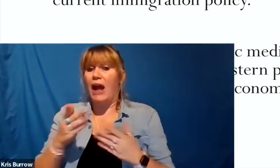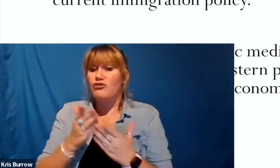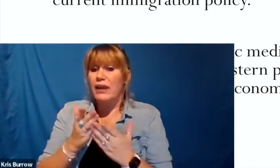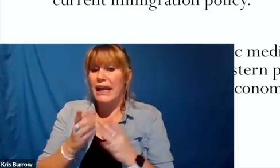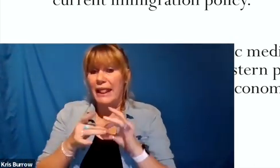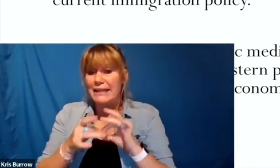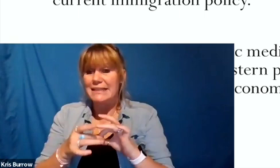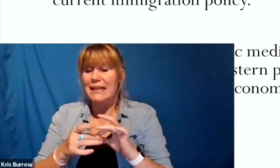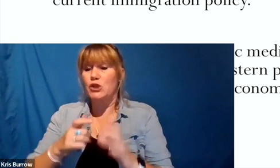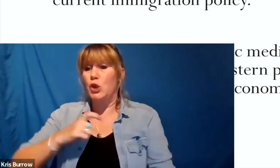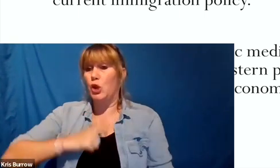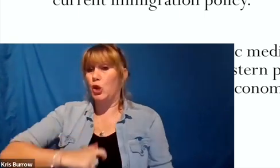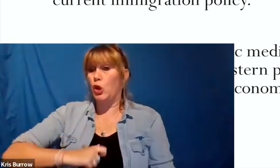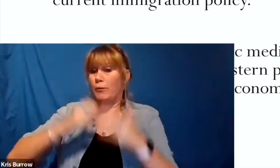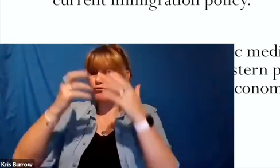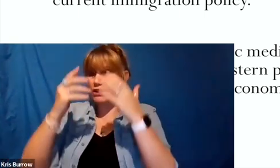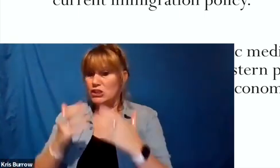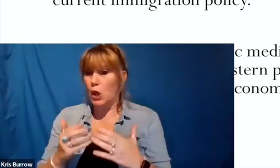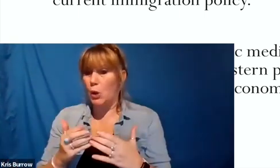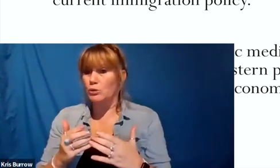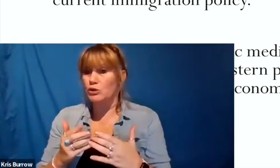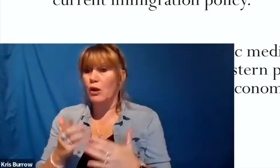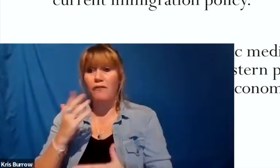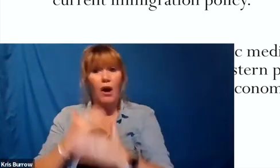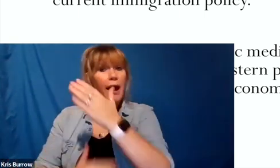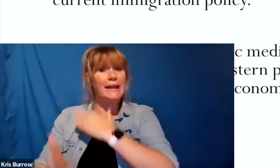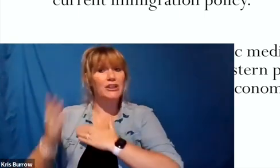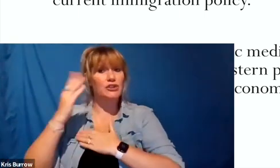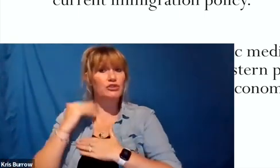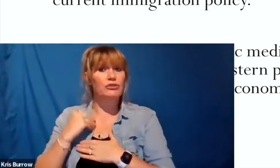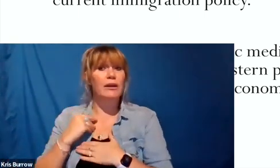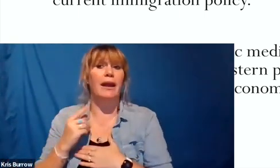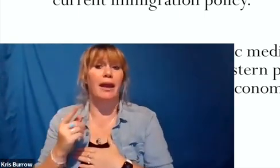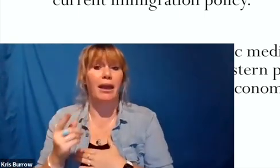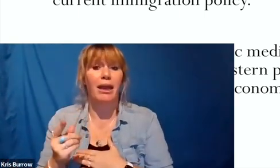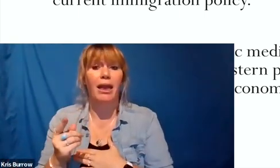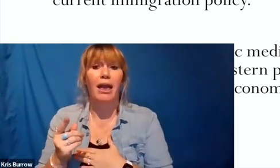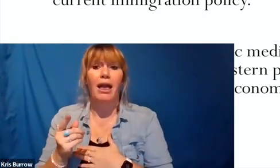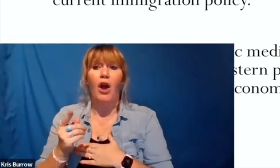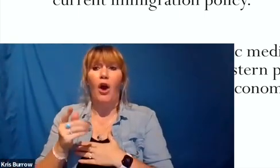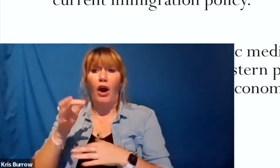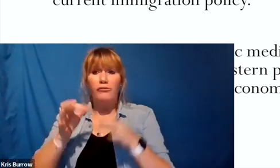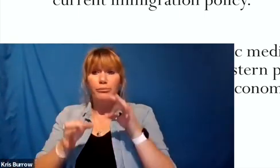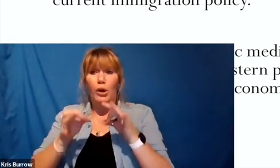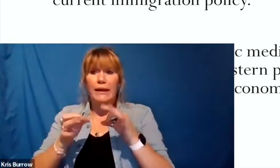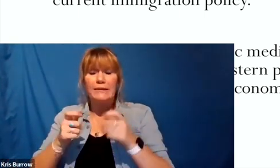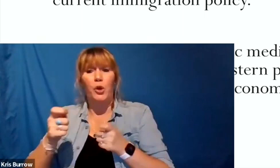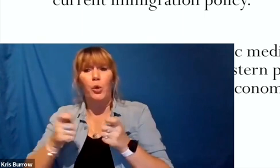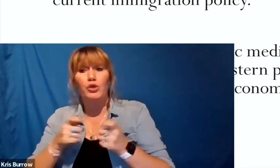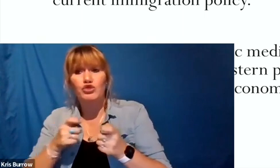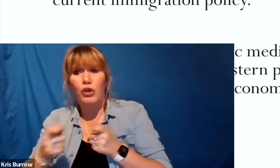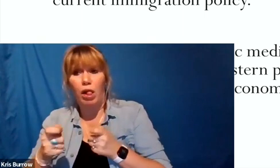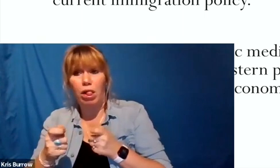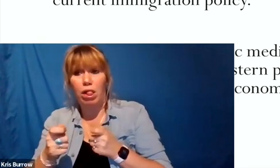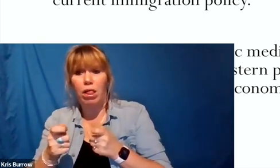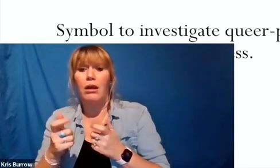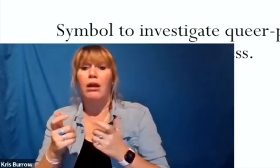imperial history and of the neoliberal capitalist economics and healthcare which has decimated our healthcare